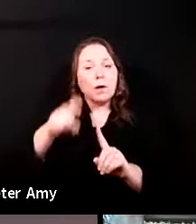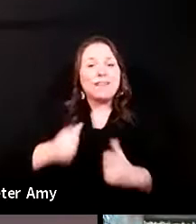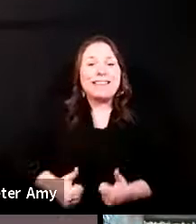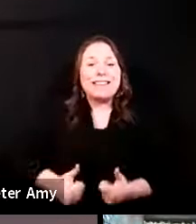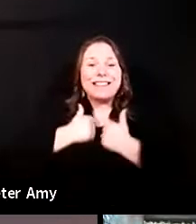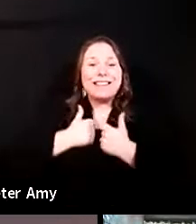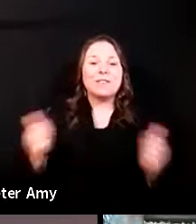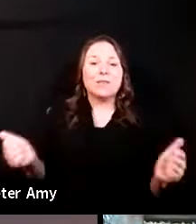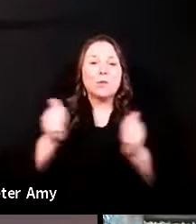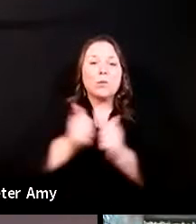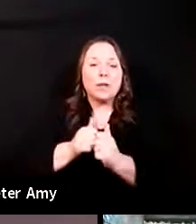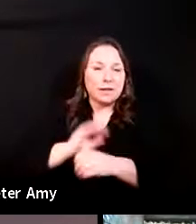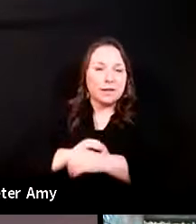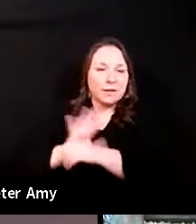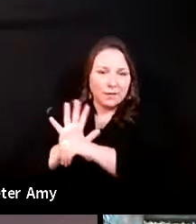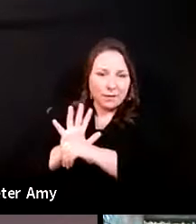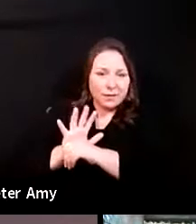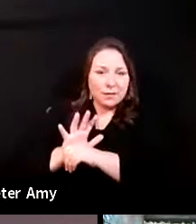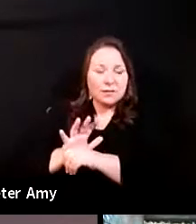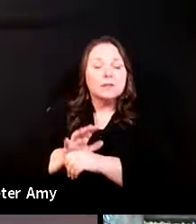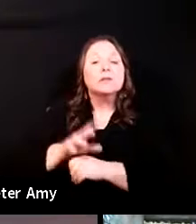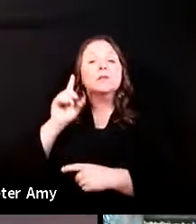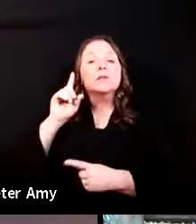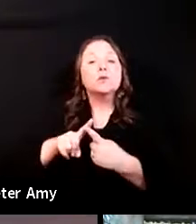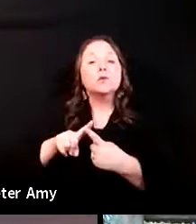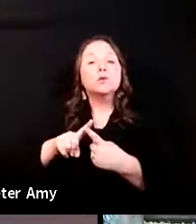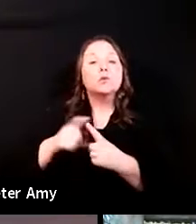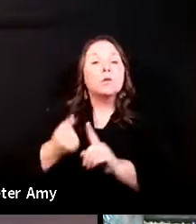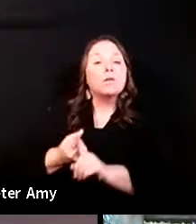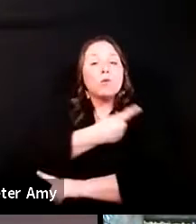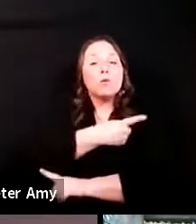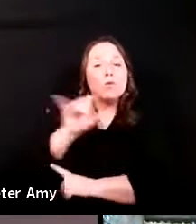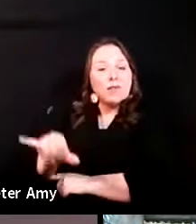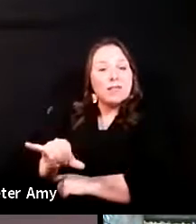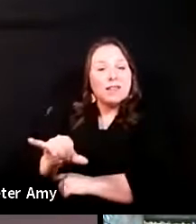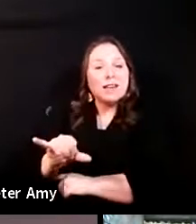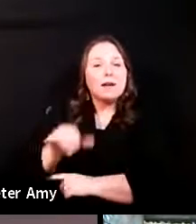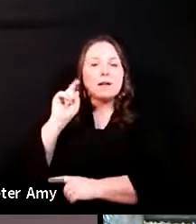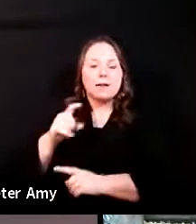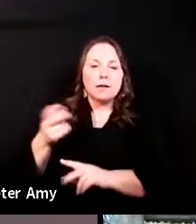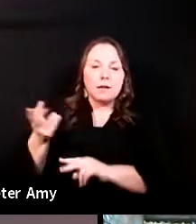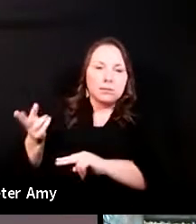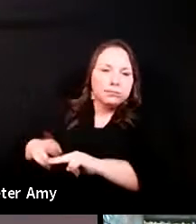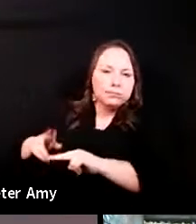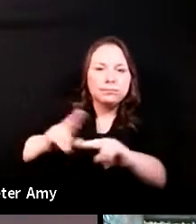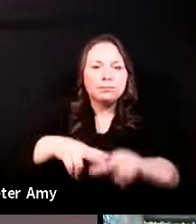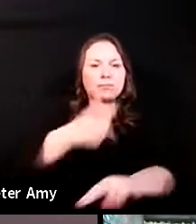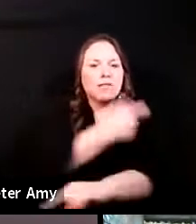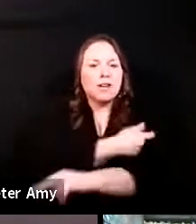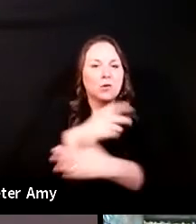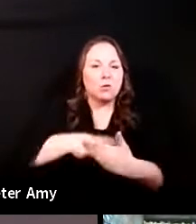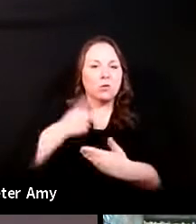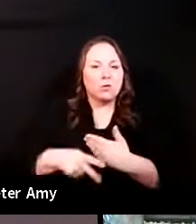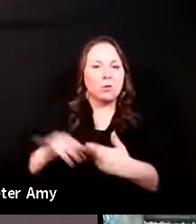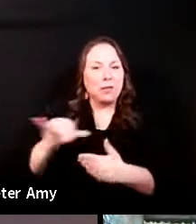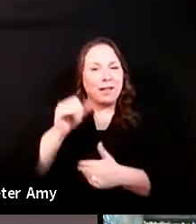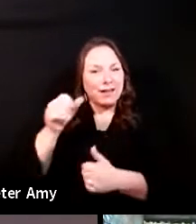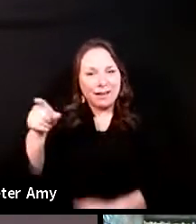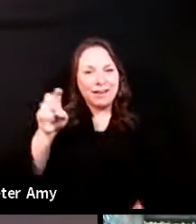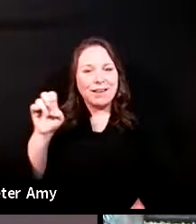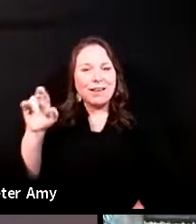virus. And to avoid that, what we need is rapid scale up of the vaccination program. Again, just like Erin was